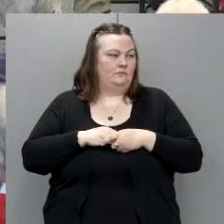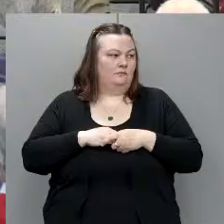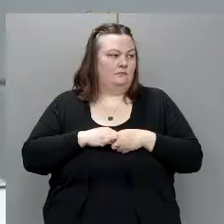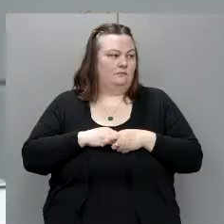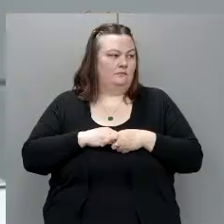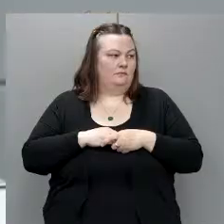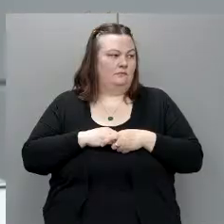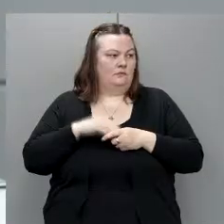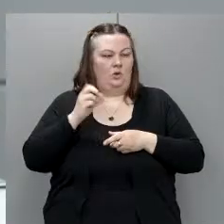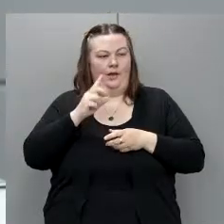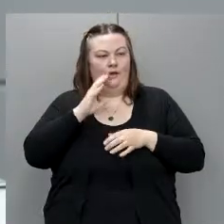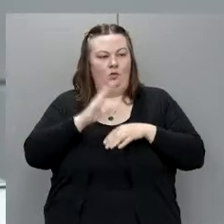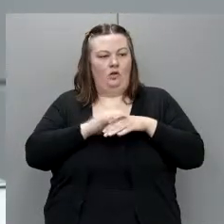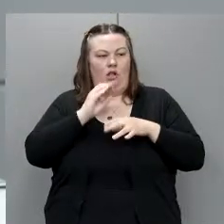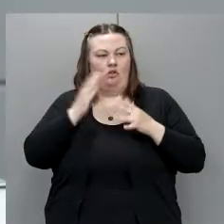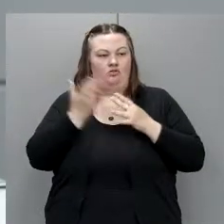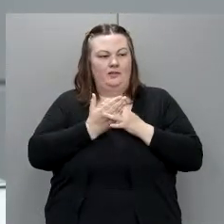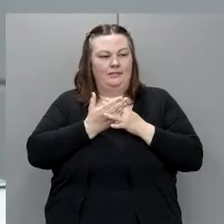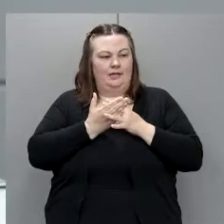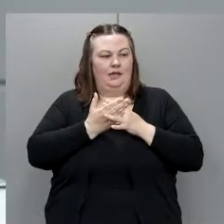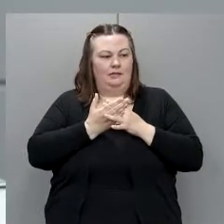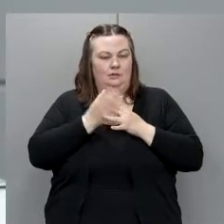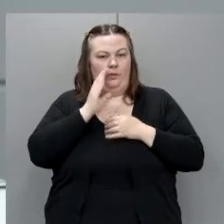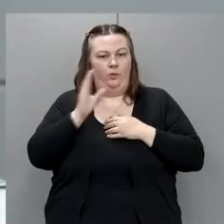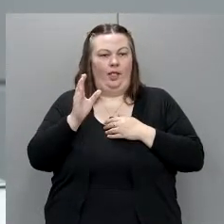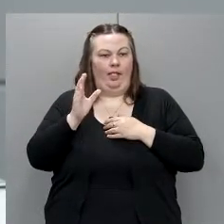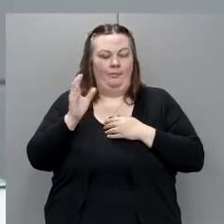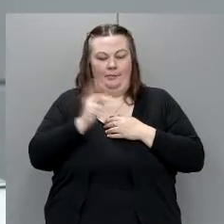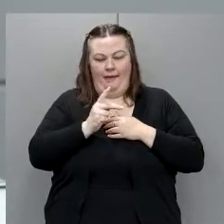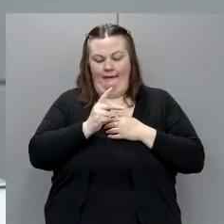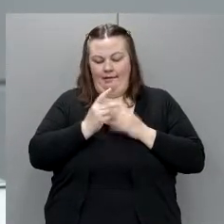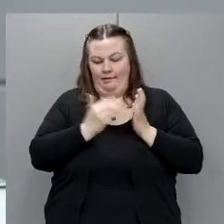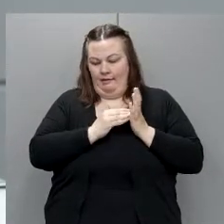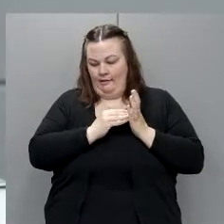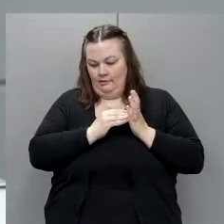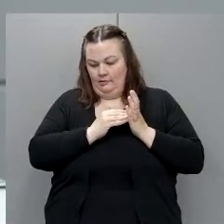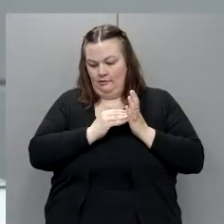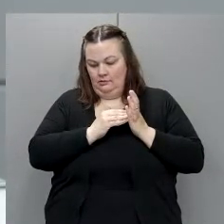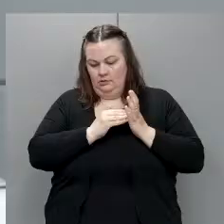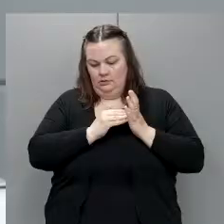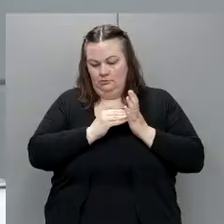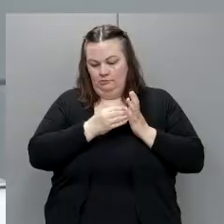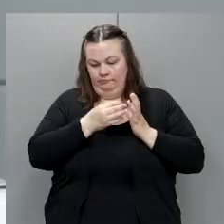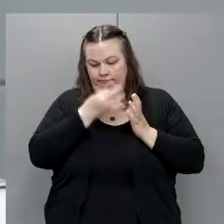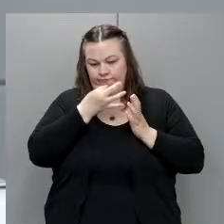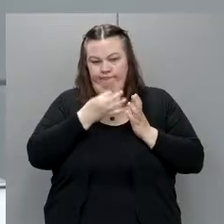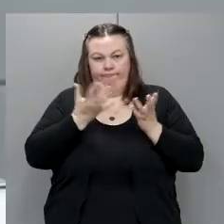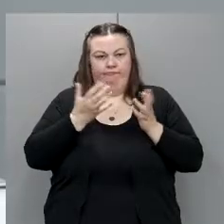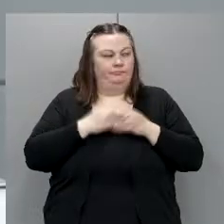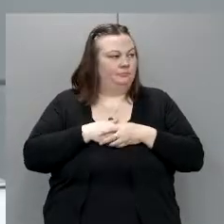All right, I'll call recess. We will reconvene in just a little bit.